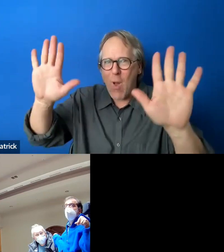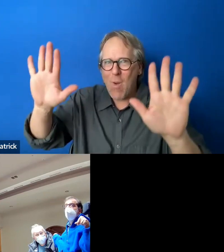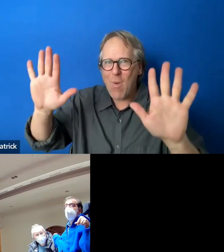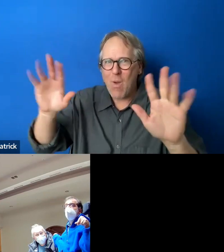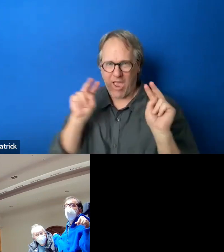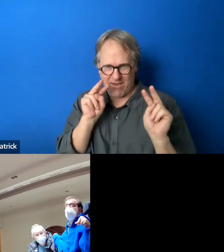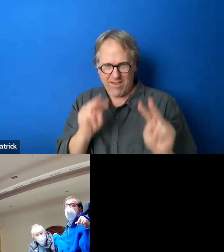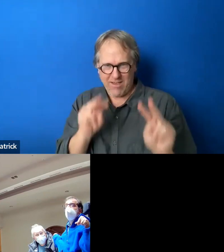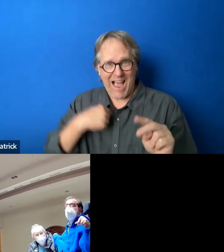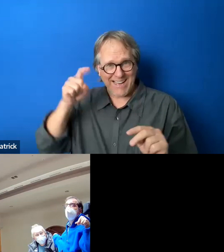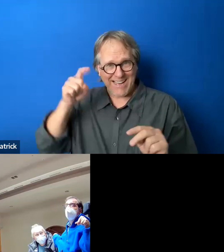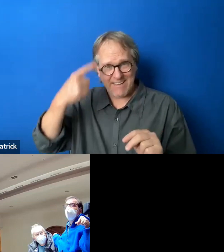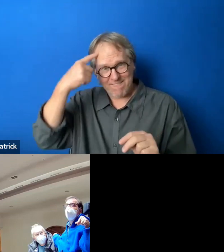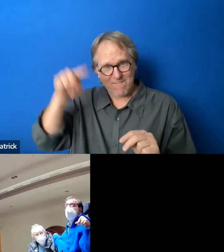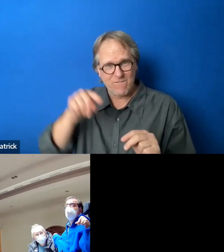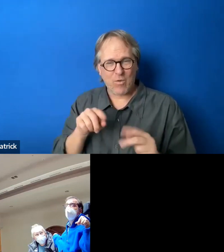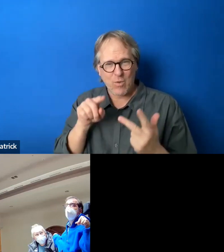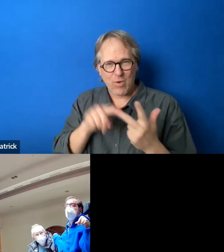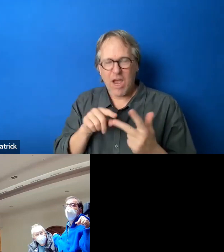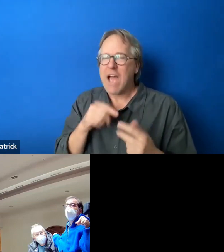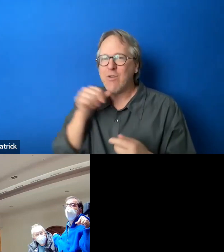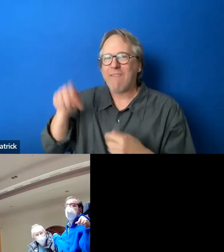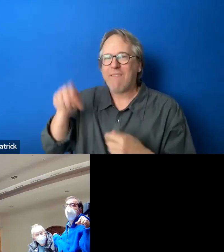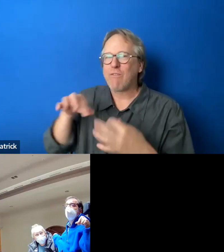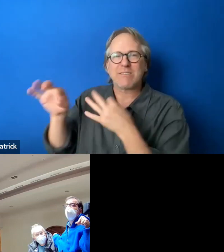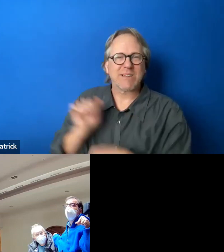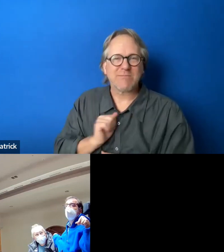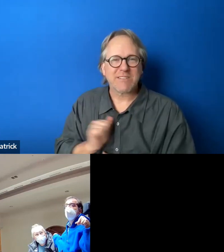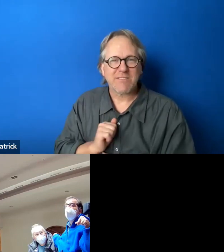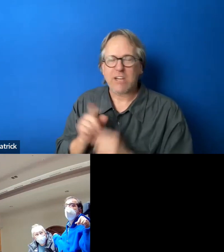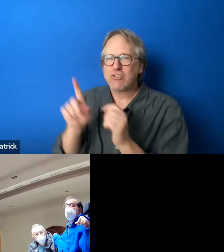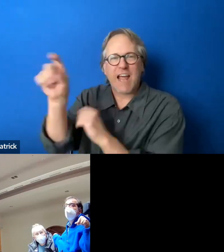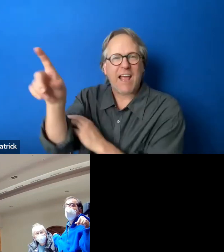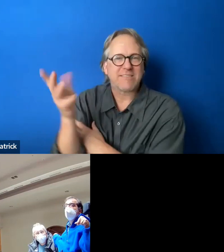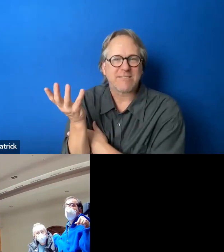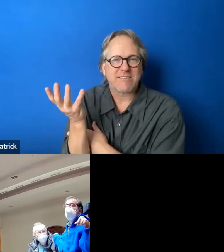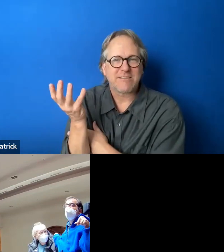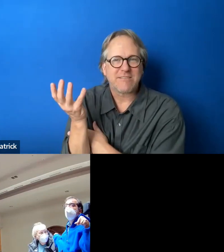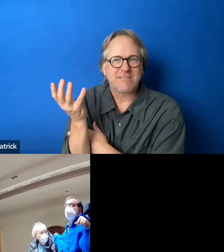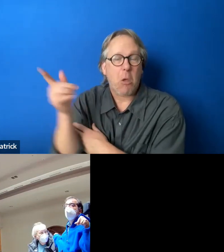why I need them. But I don't have to explain why I need them. I just ask for it. And